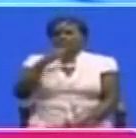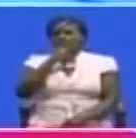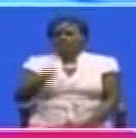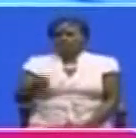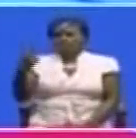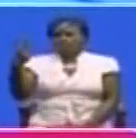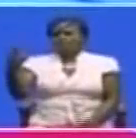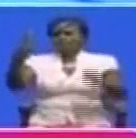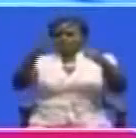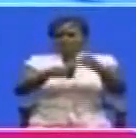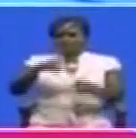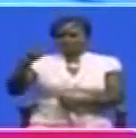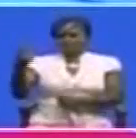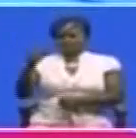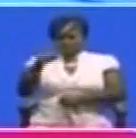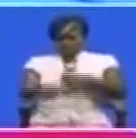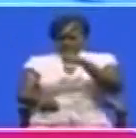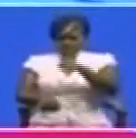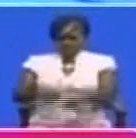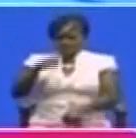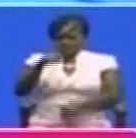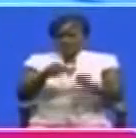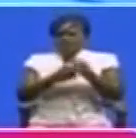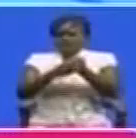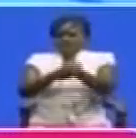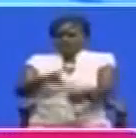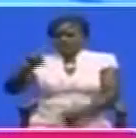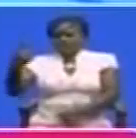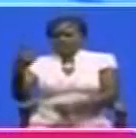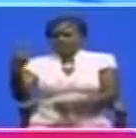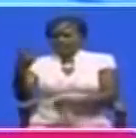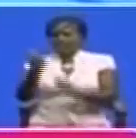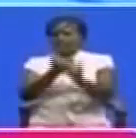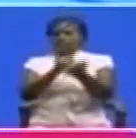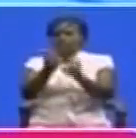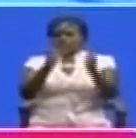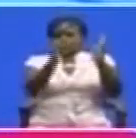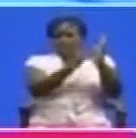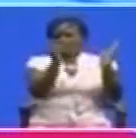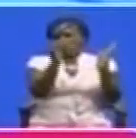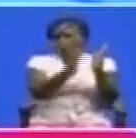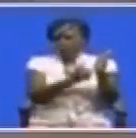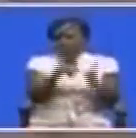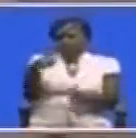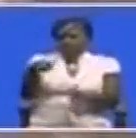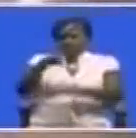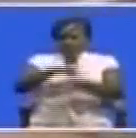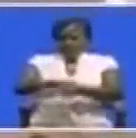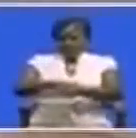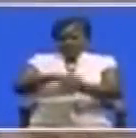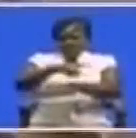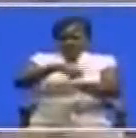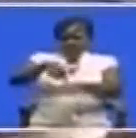27-year-old Samuel Kiiru of Kenya Riders is the day one leader of the second edition of the Tour De Machakos. Samuel Kiiru clocked 9